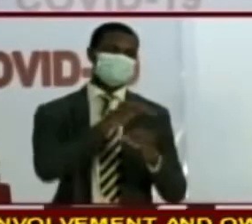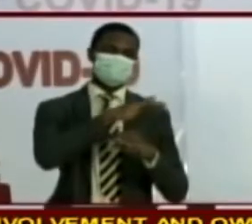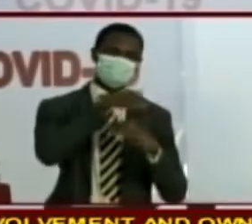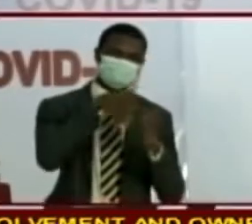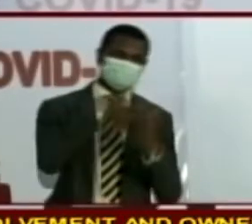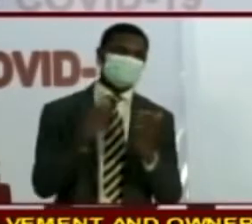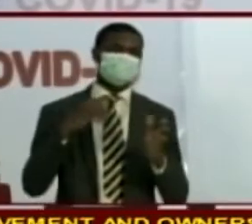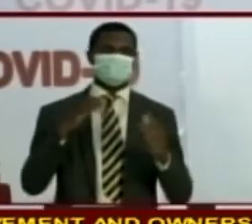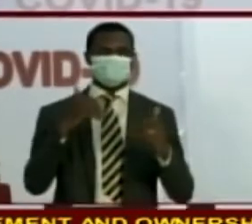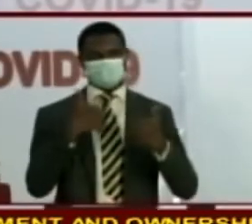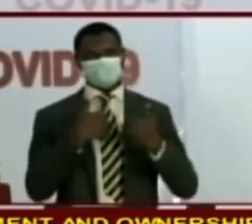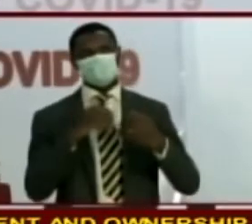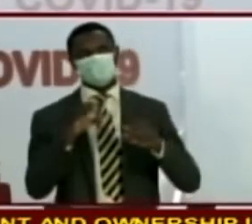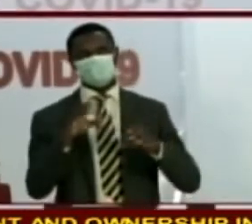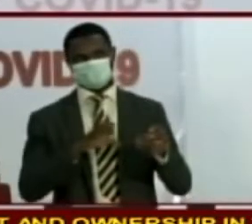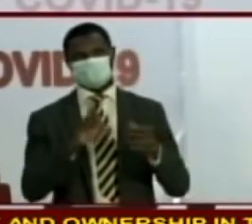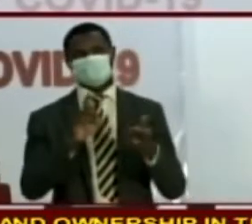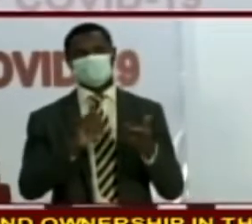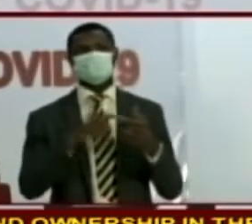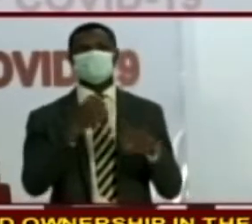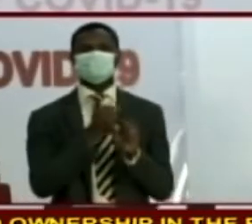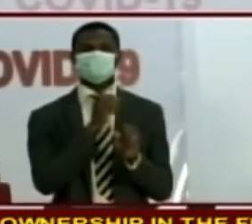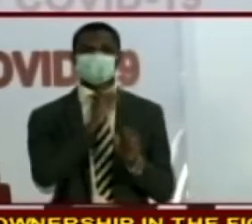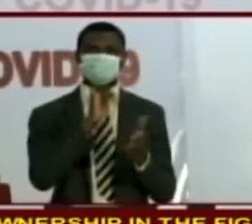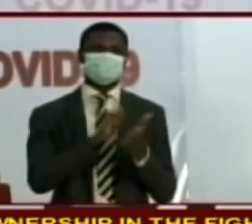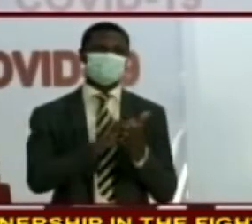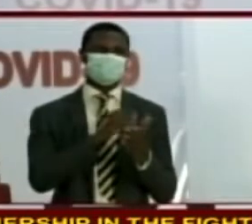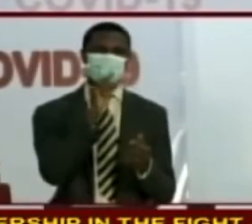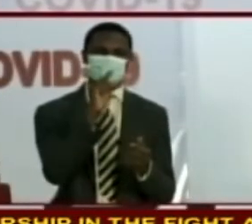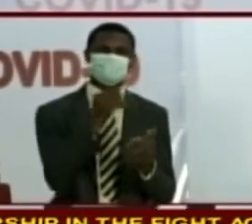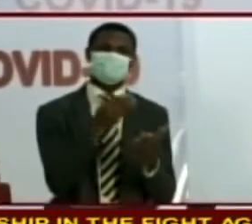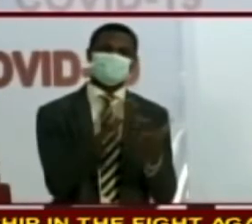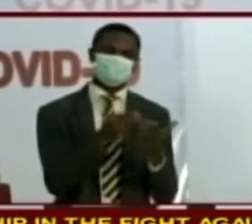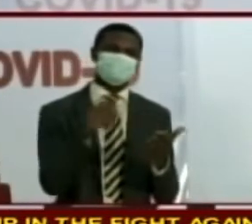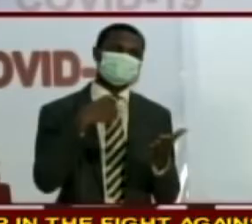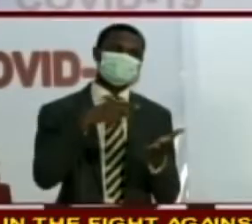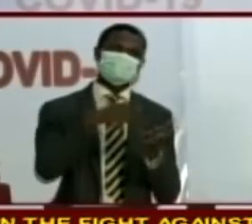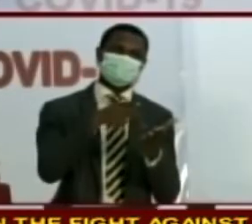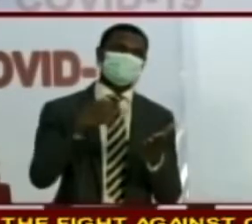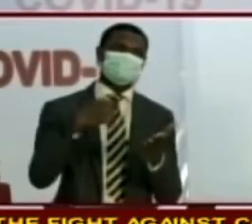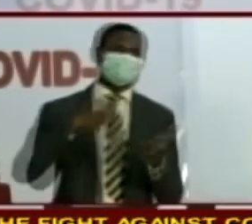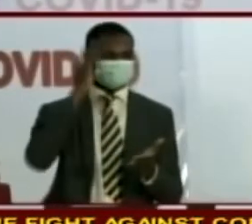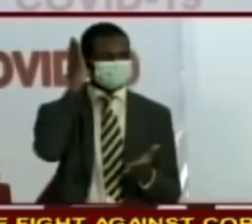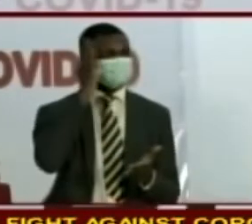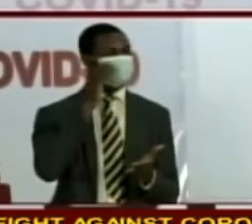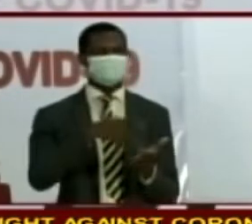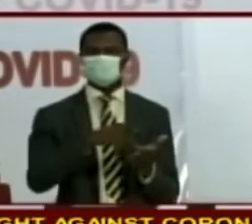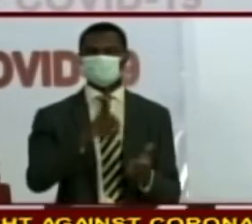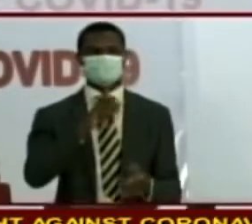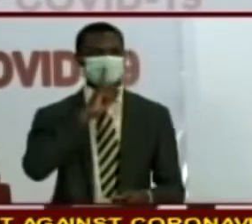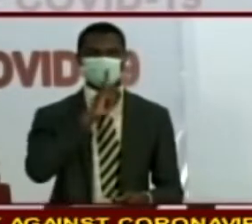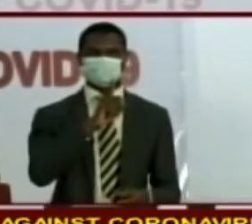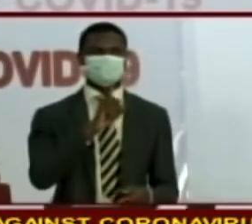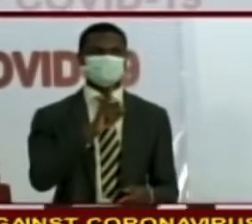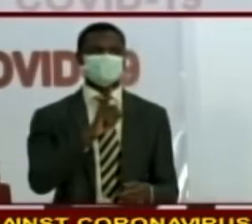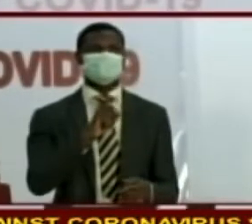that the little stipends that they are entitled to as allowances will be paid. It's just a matter of process, and I can assure you that